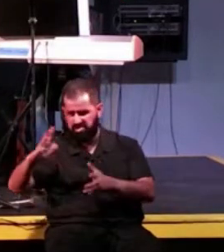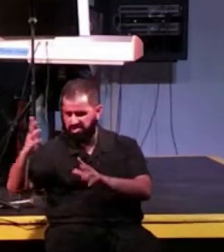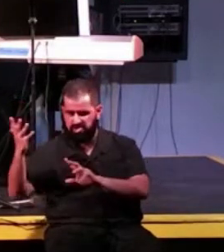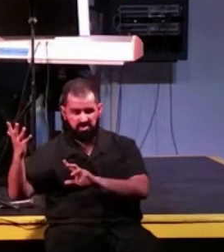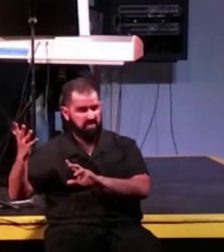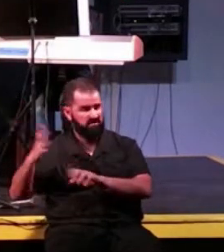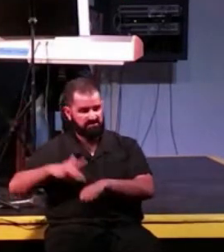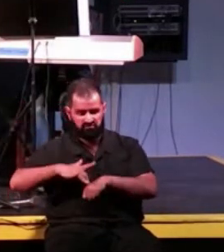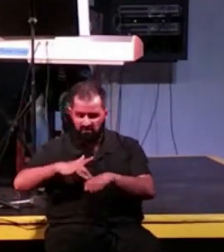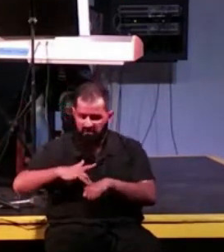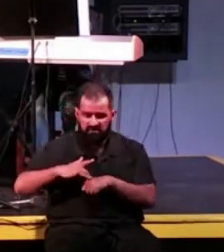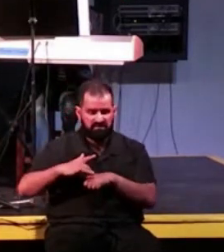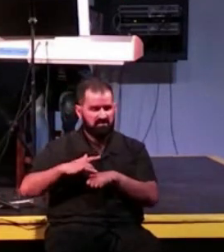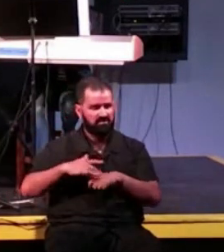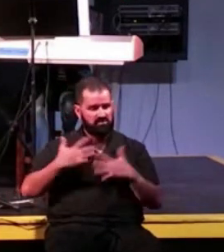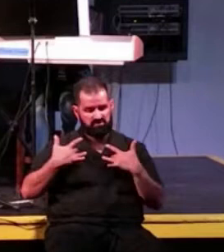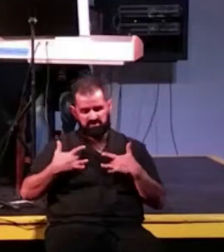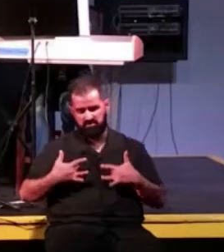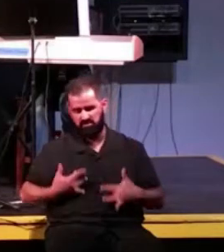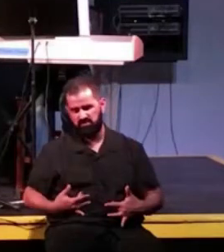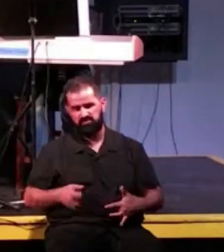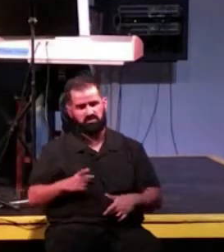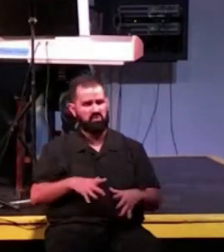You let discouragement win.